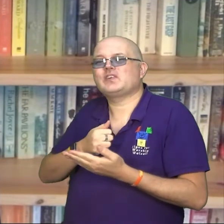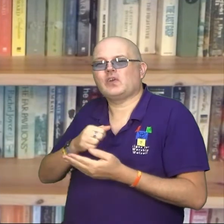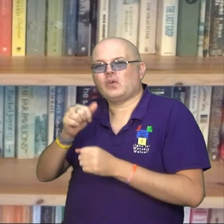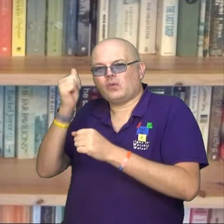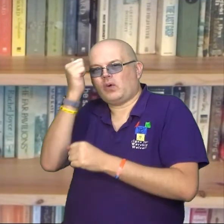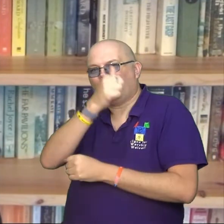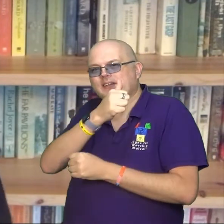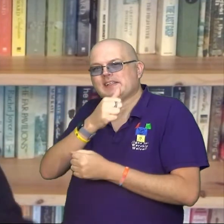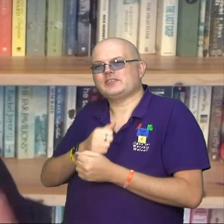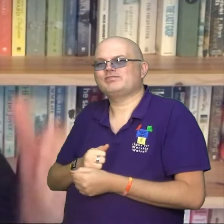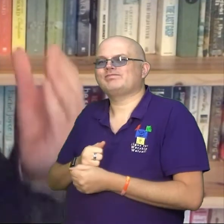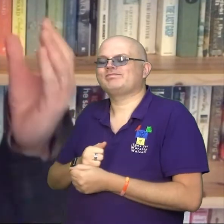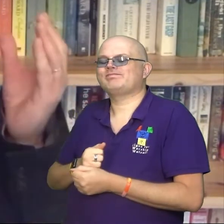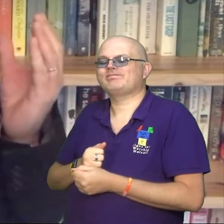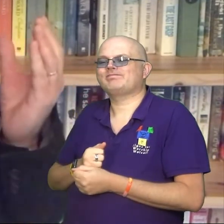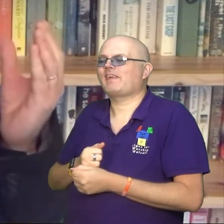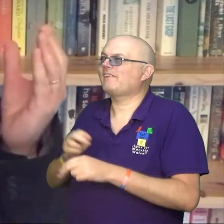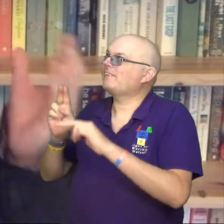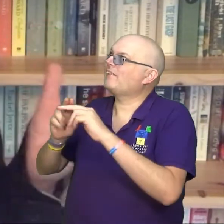wisely.